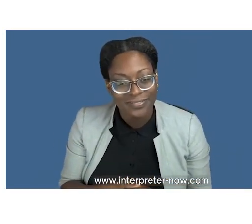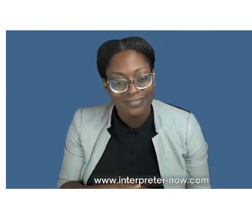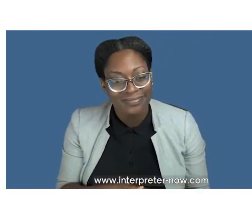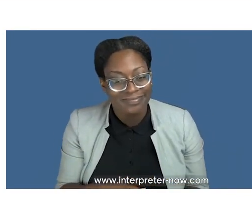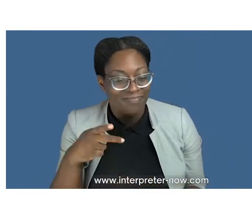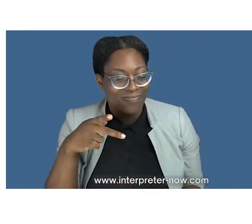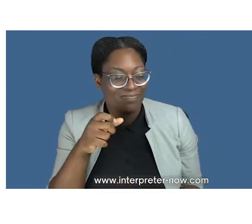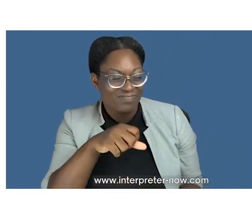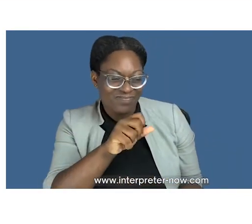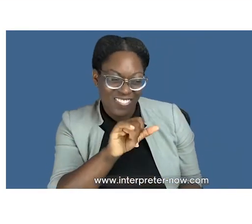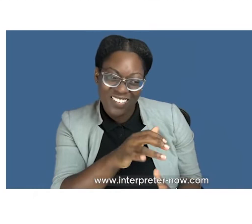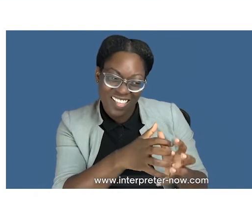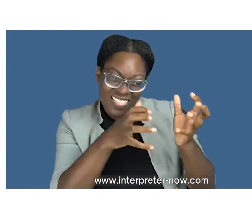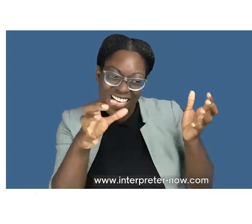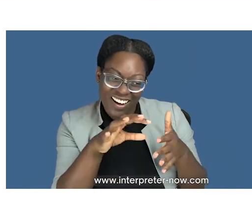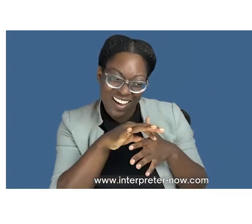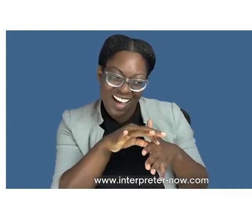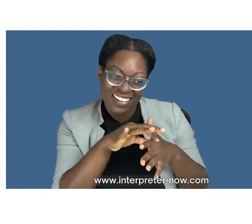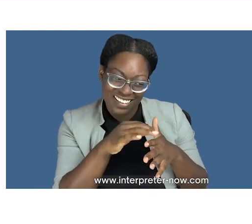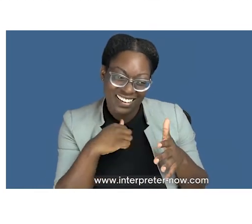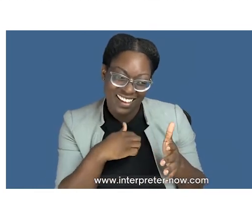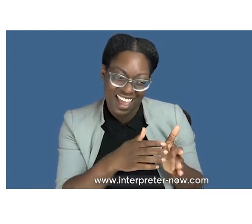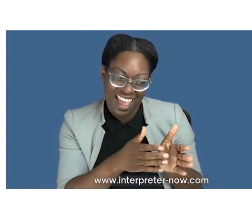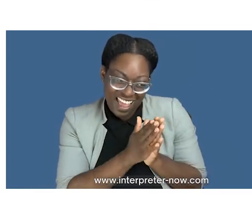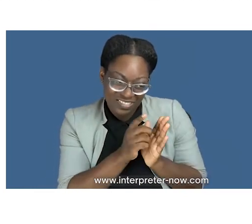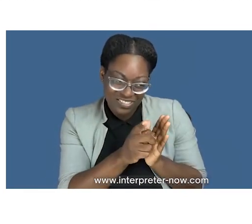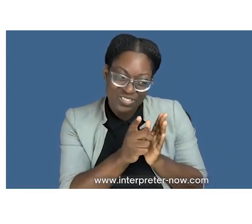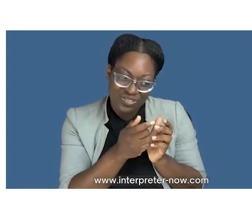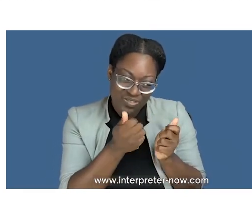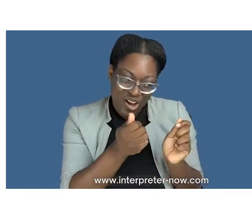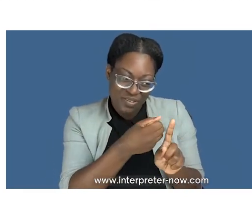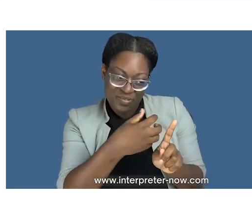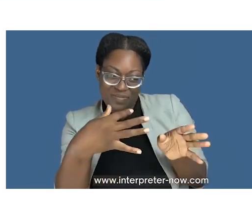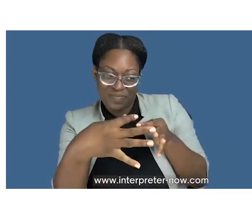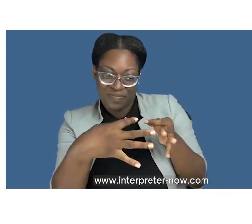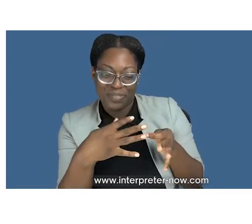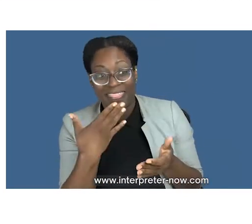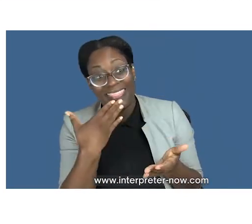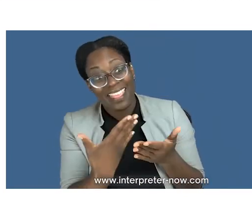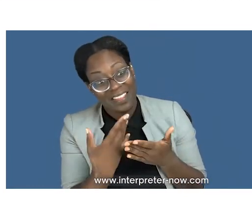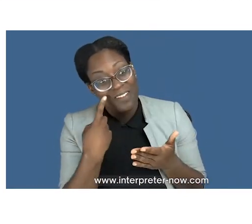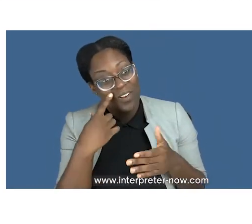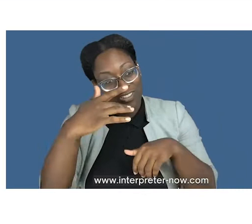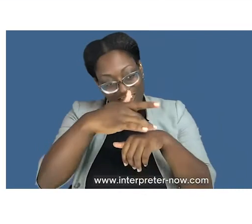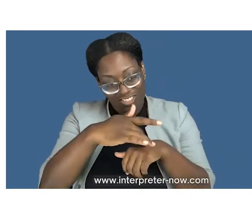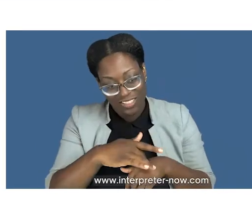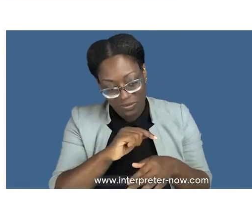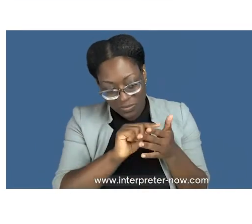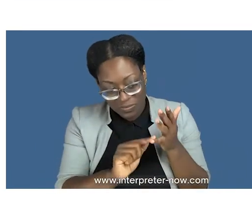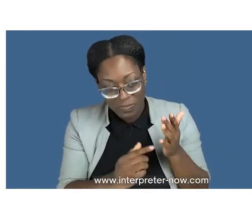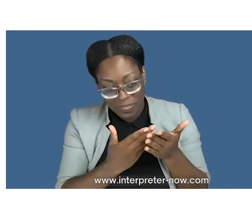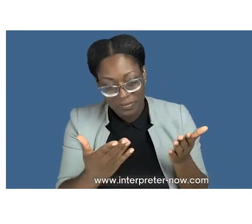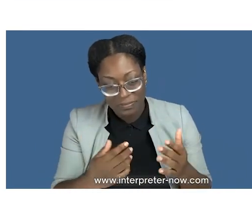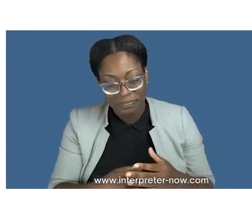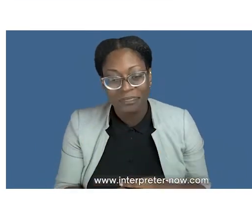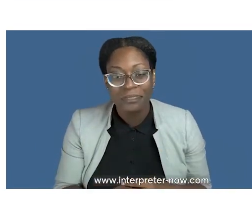Thank you so much. That was awesome. I know that was a lot of content that I asked you to go through. I just wanted to make sure that we touch upon that because